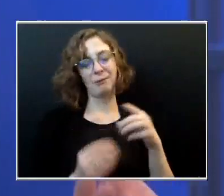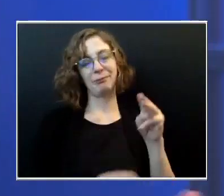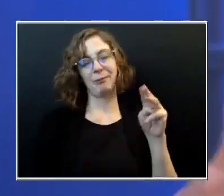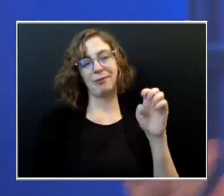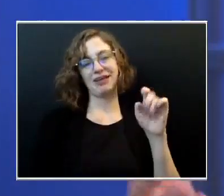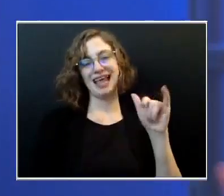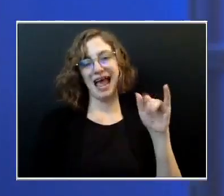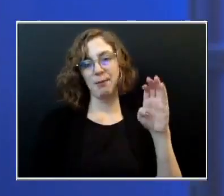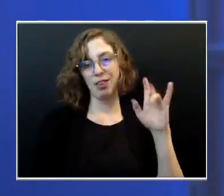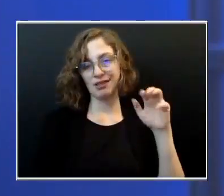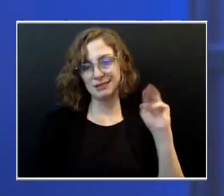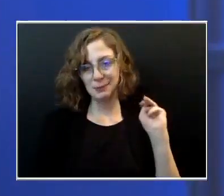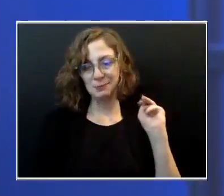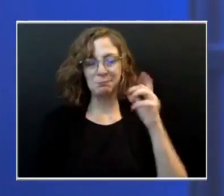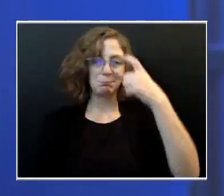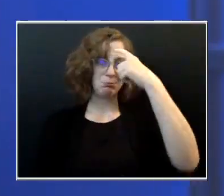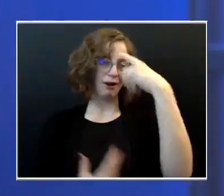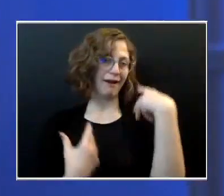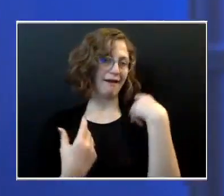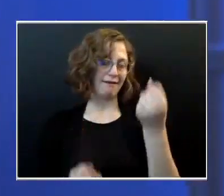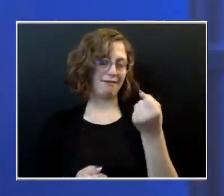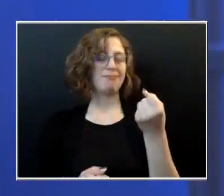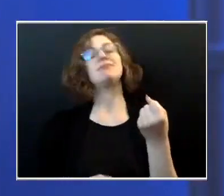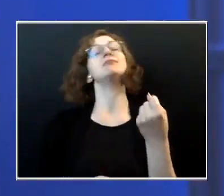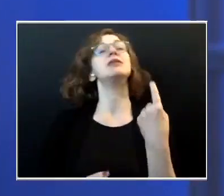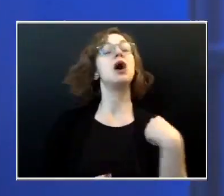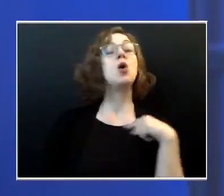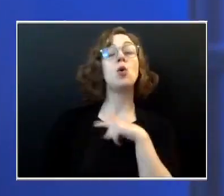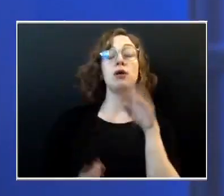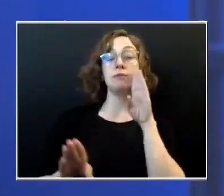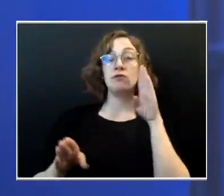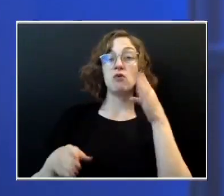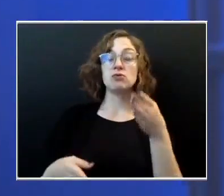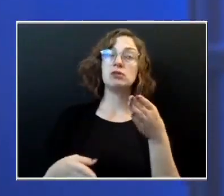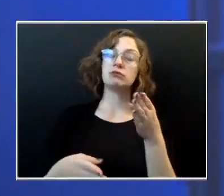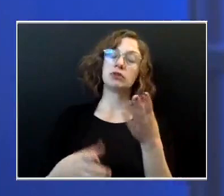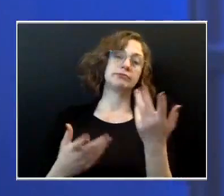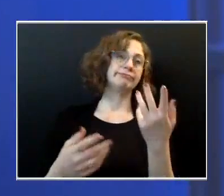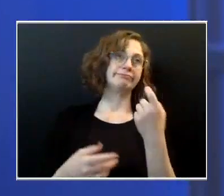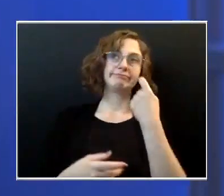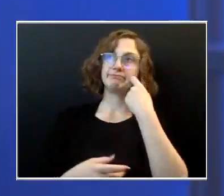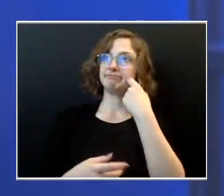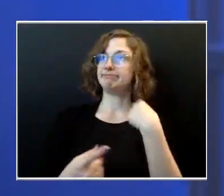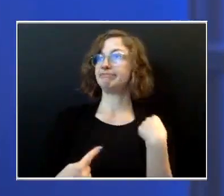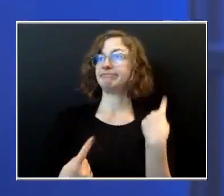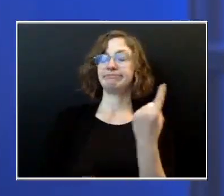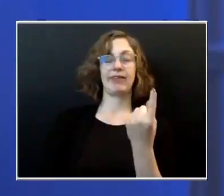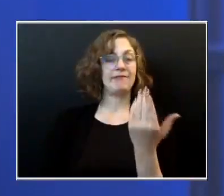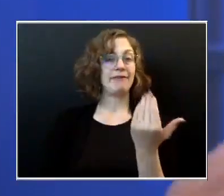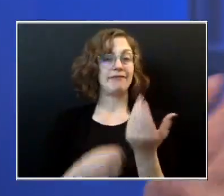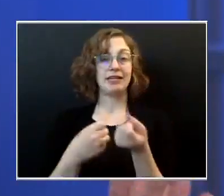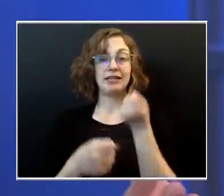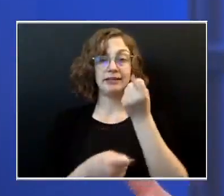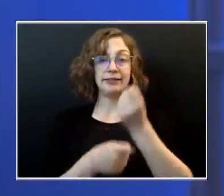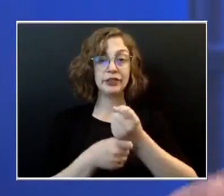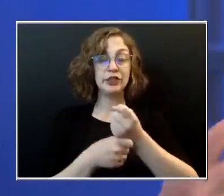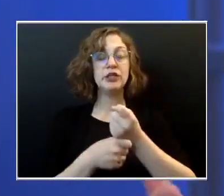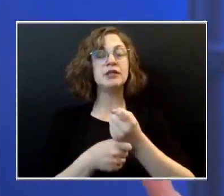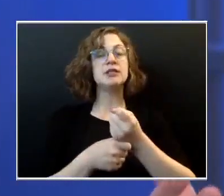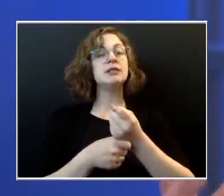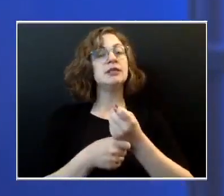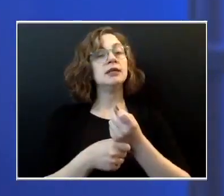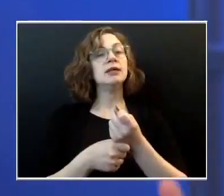lot of links, and we've actually been focused on in this area for really the last 15 years, really trying to drive forward this idea